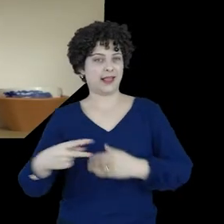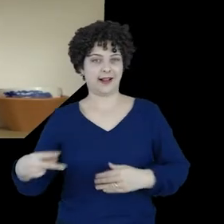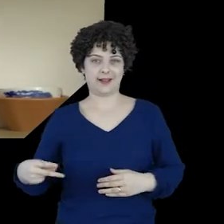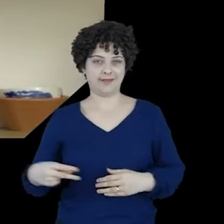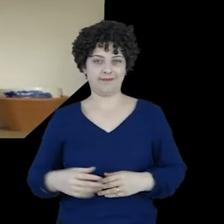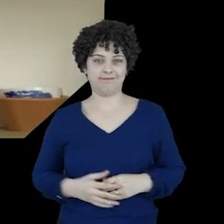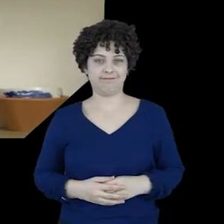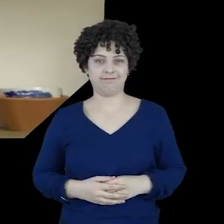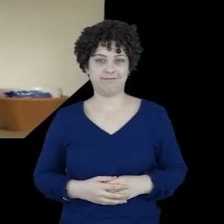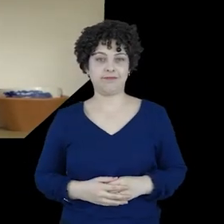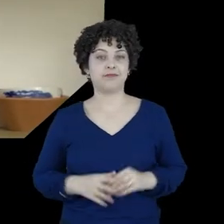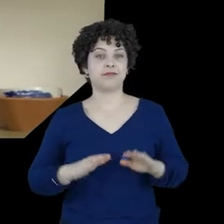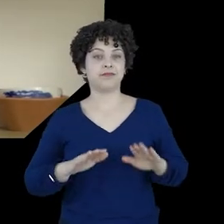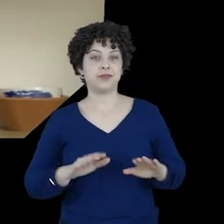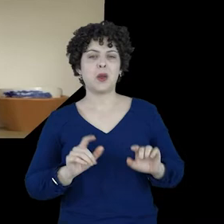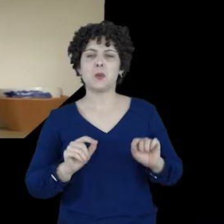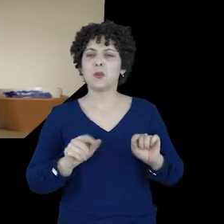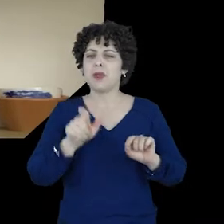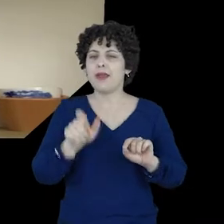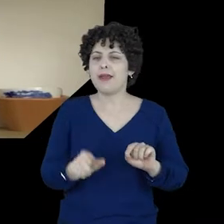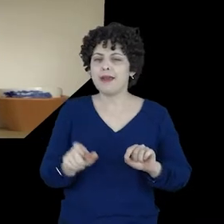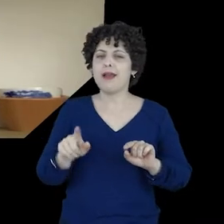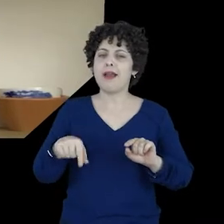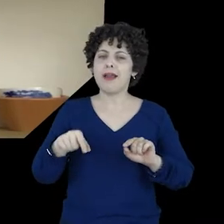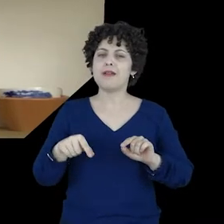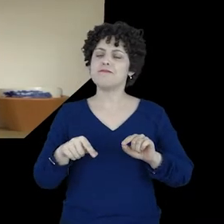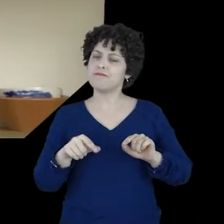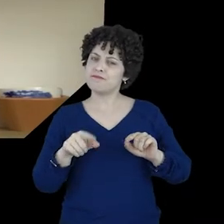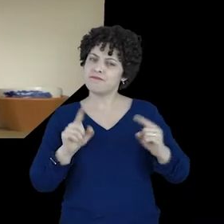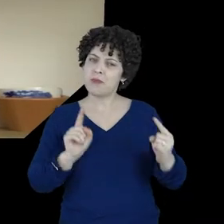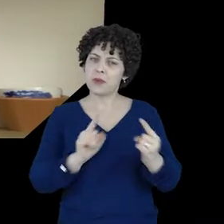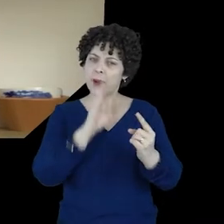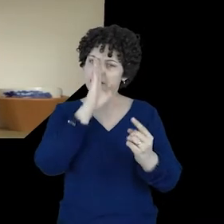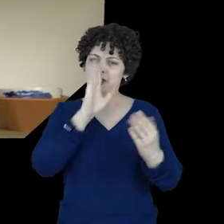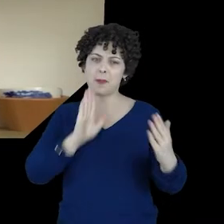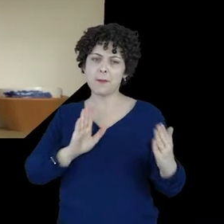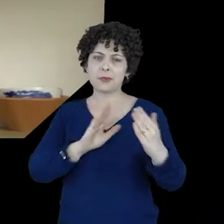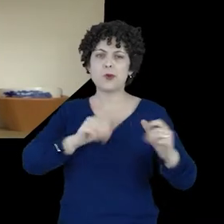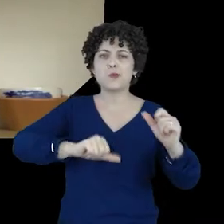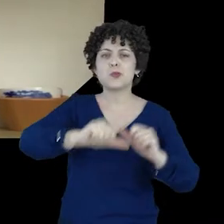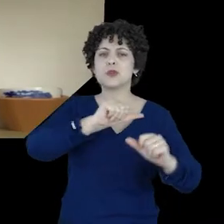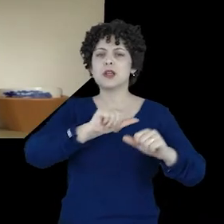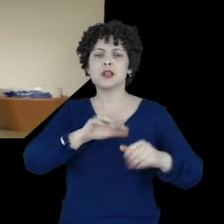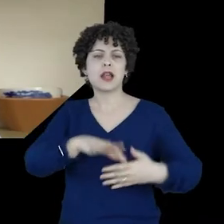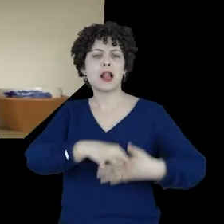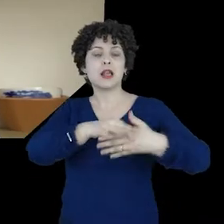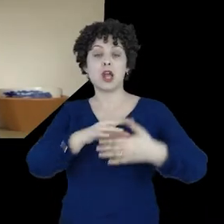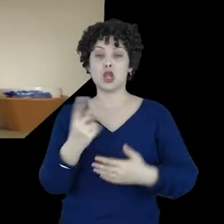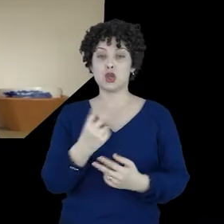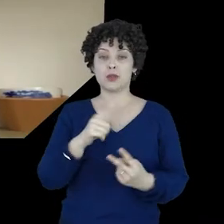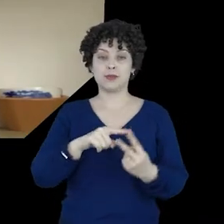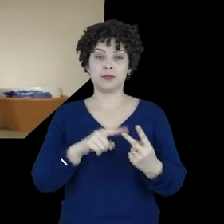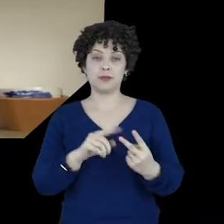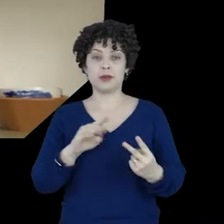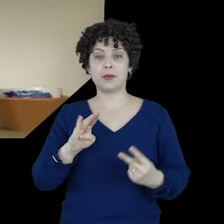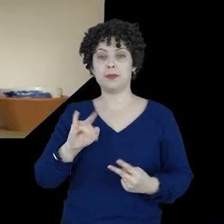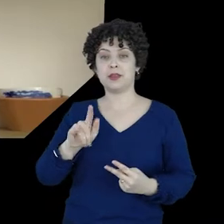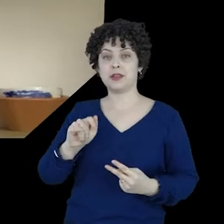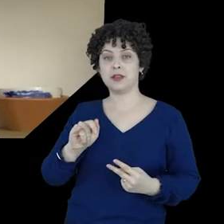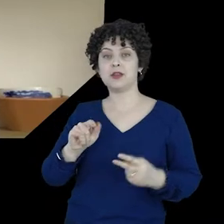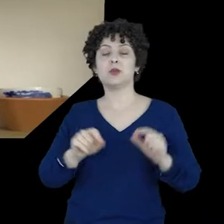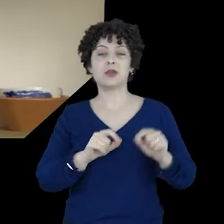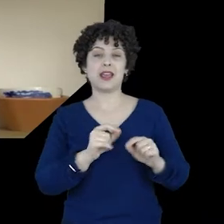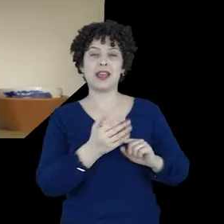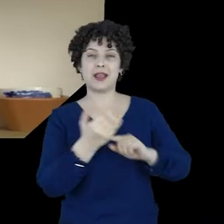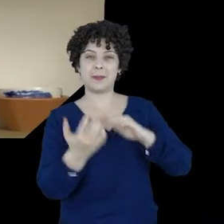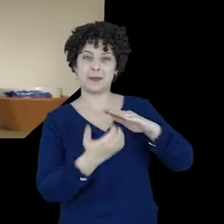responsibility. So who should be on the front line? Who should be making these changes? Well, there's two bigger players. One is big tech, but the